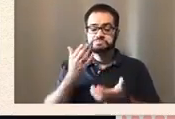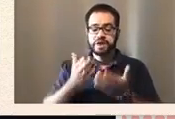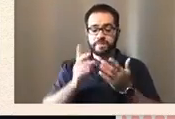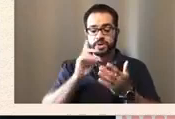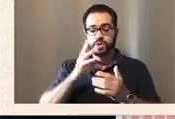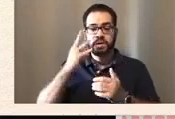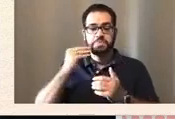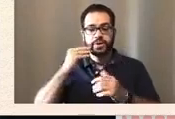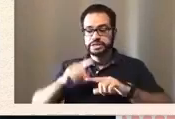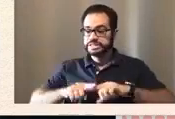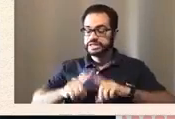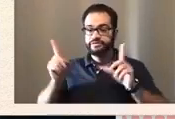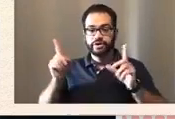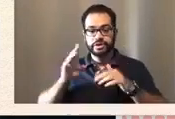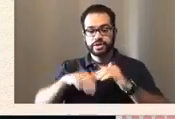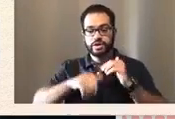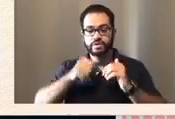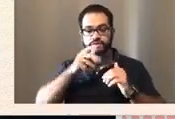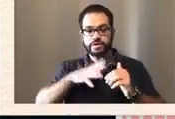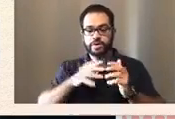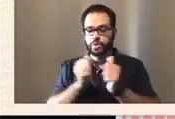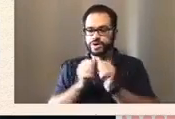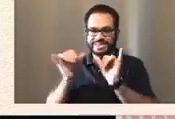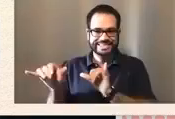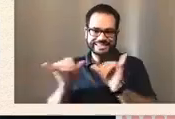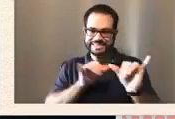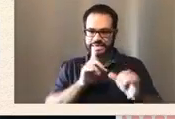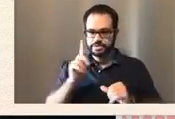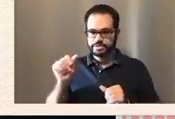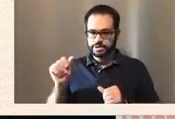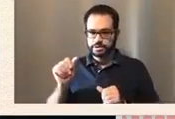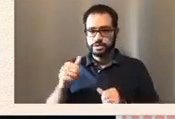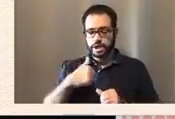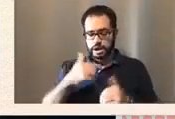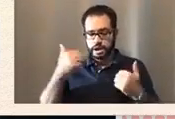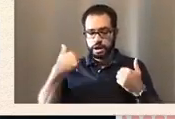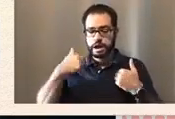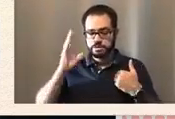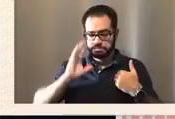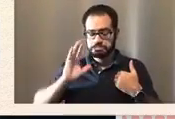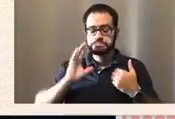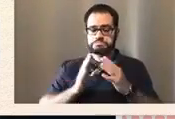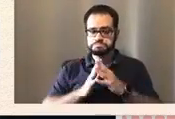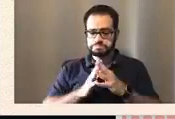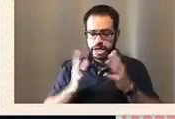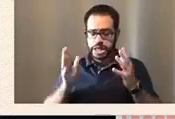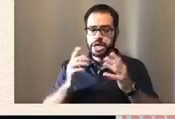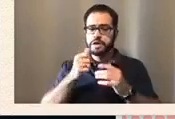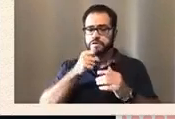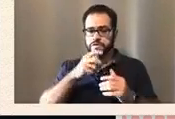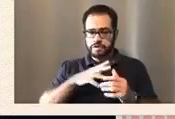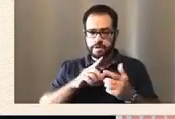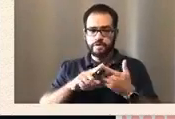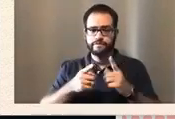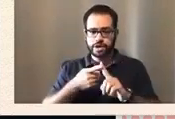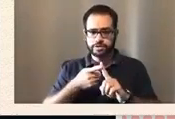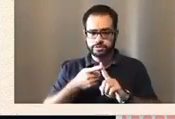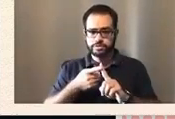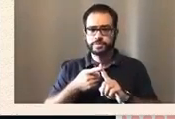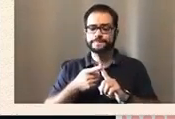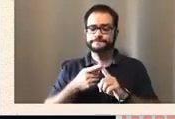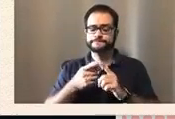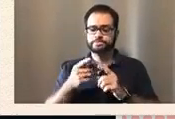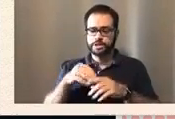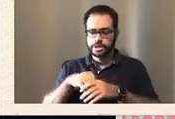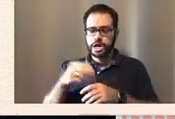disability. I had many female friends with disabilities when I was in high school, many of which were my classmates,